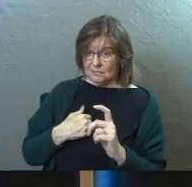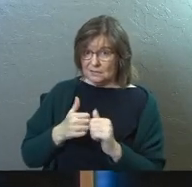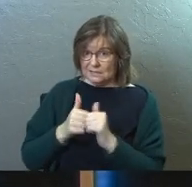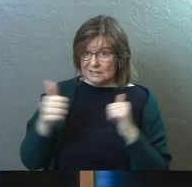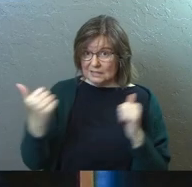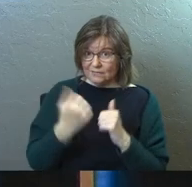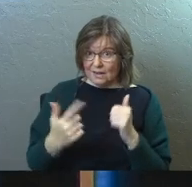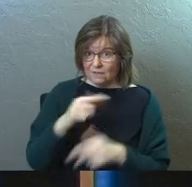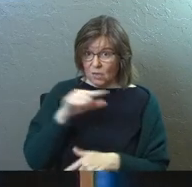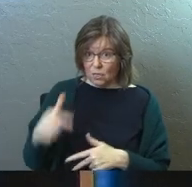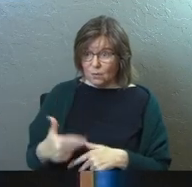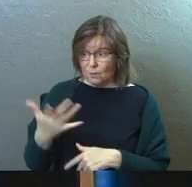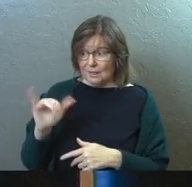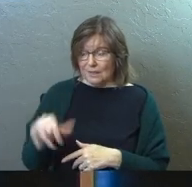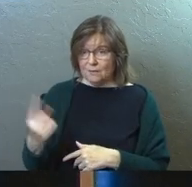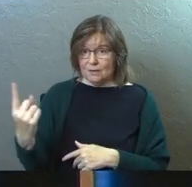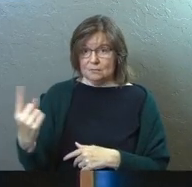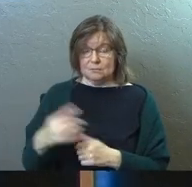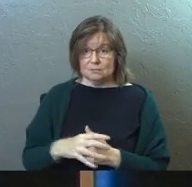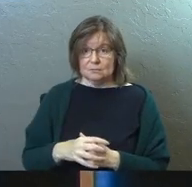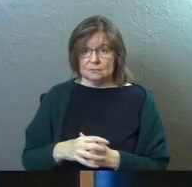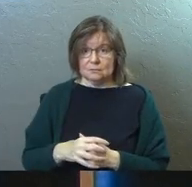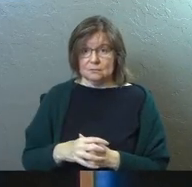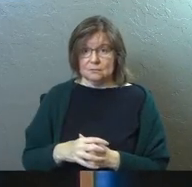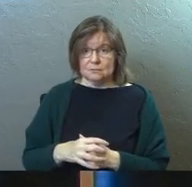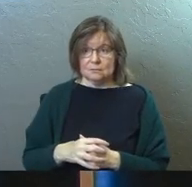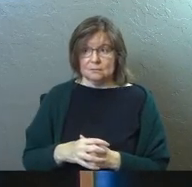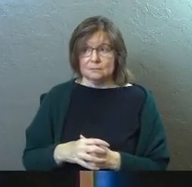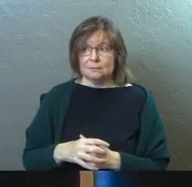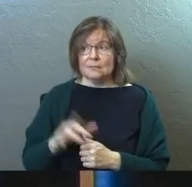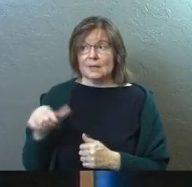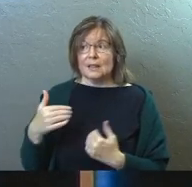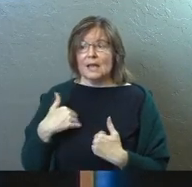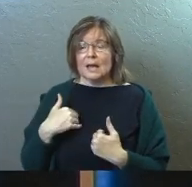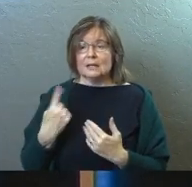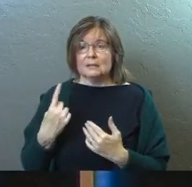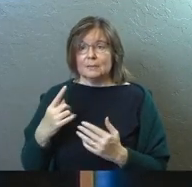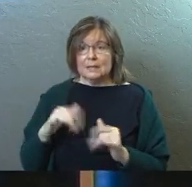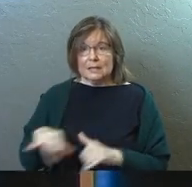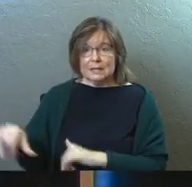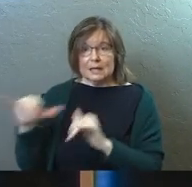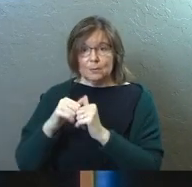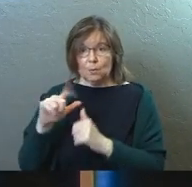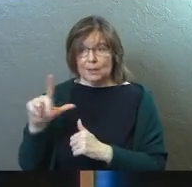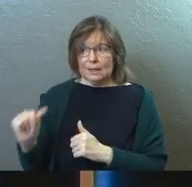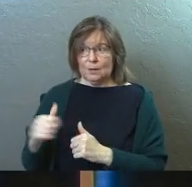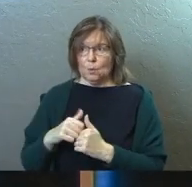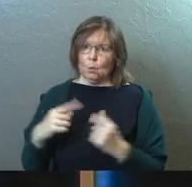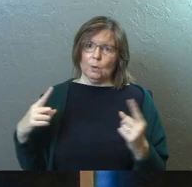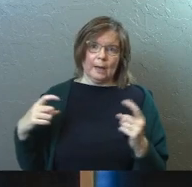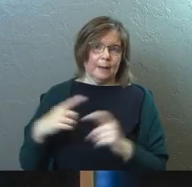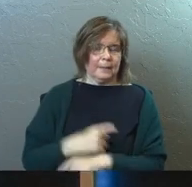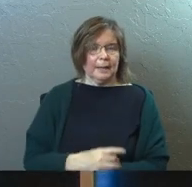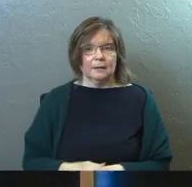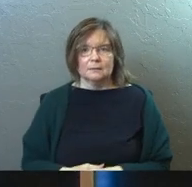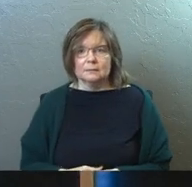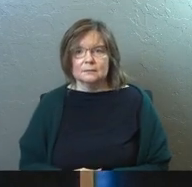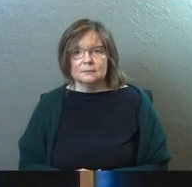distant from any of our three, I was going to be distant with them. And they had some things in common with Linda. Boy, that got